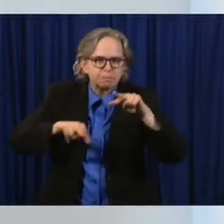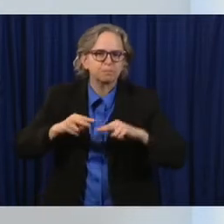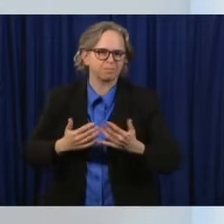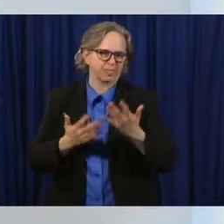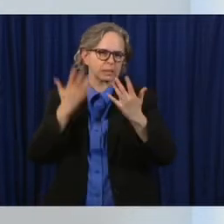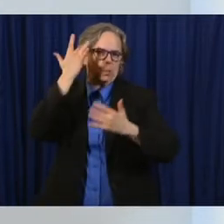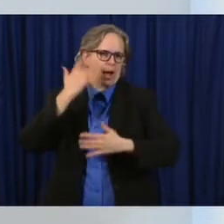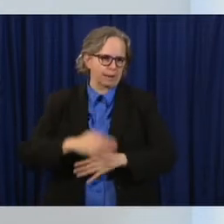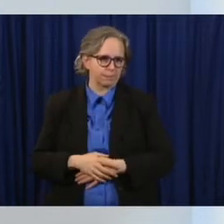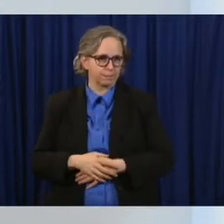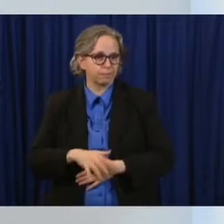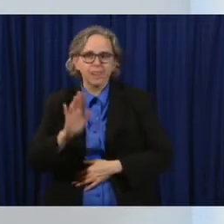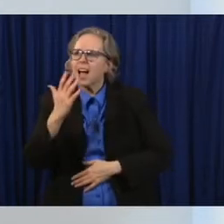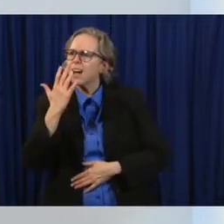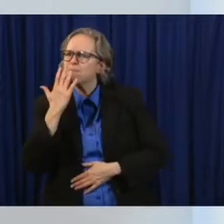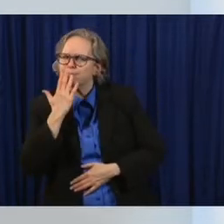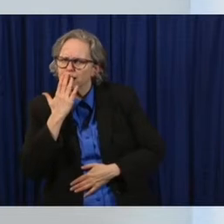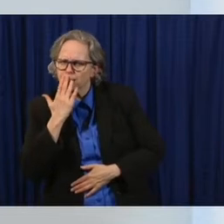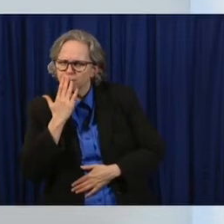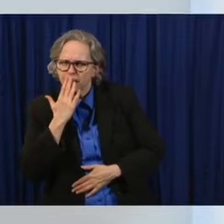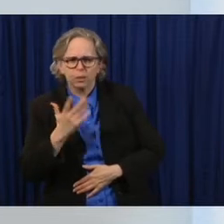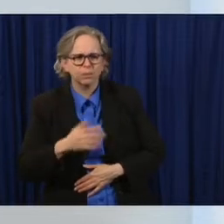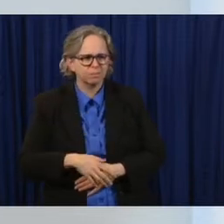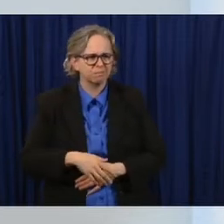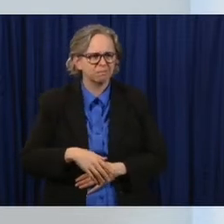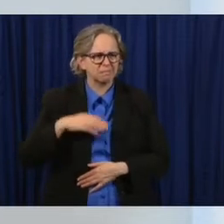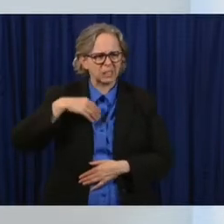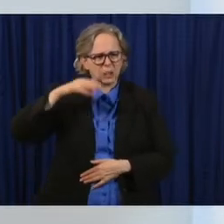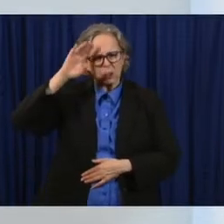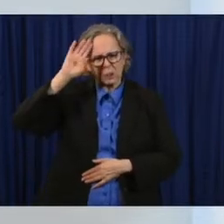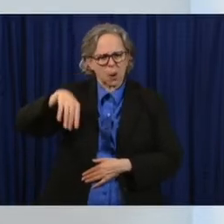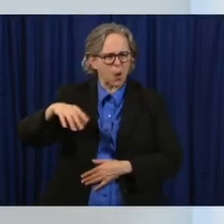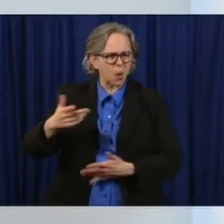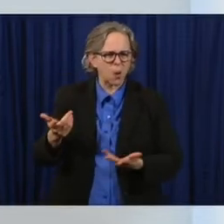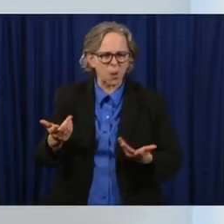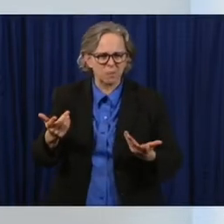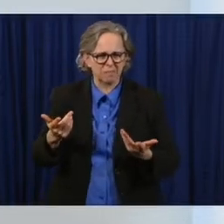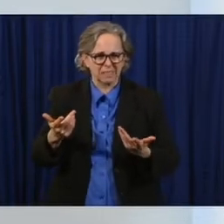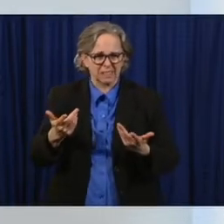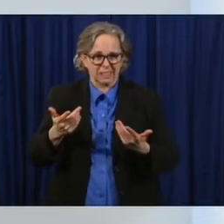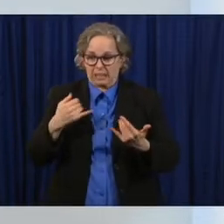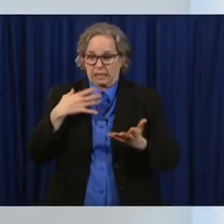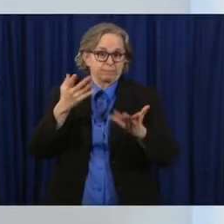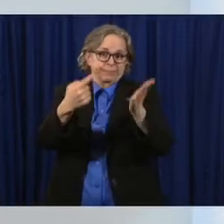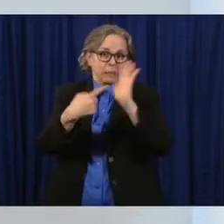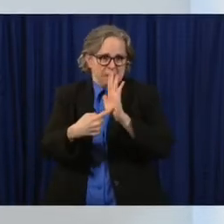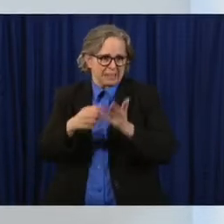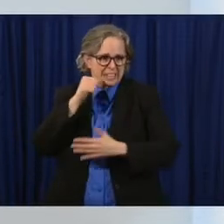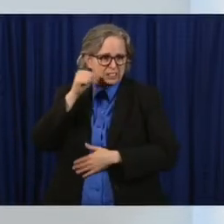Great, thank you, Kim. And I do know that as of yesterday, they had paid